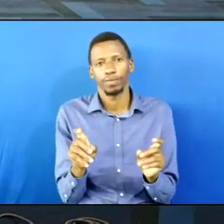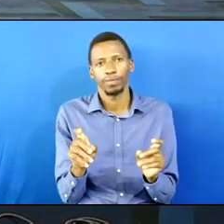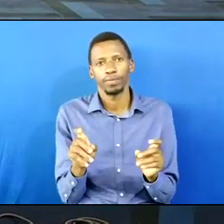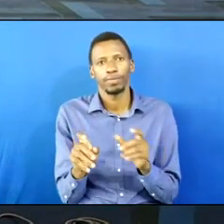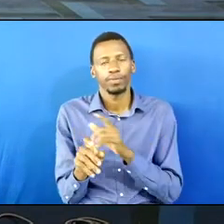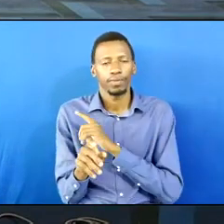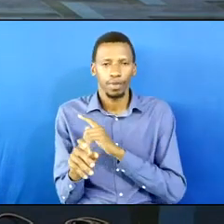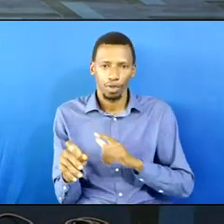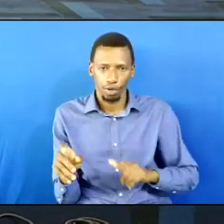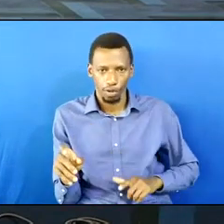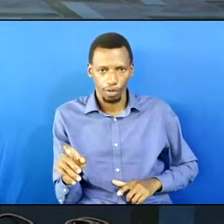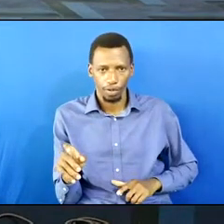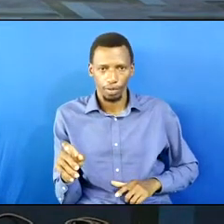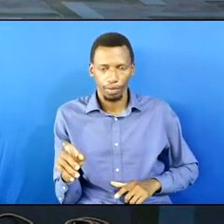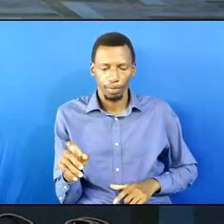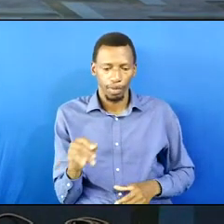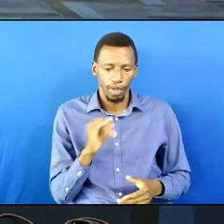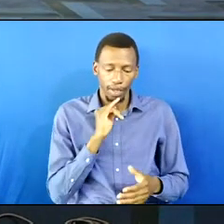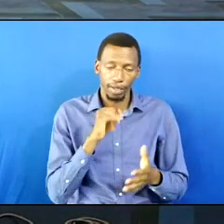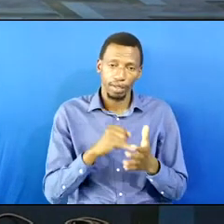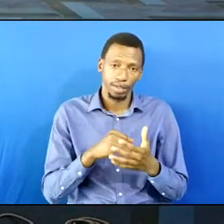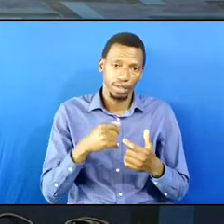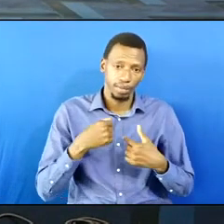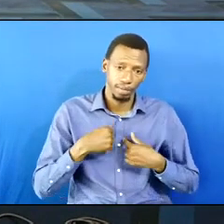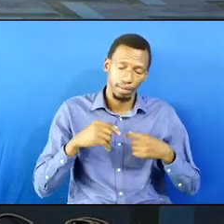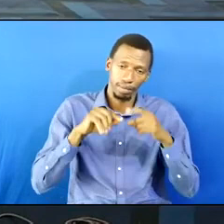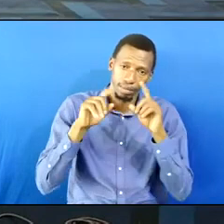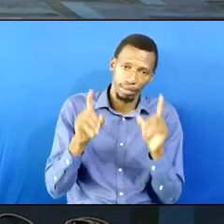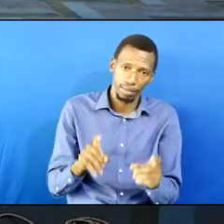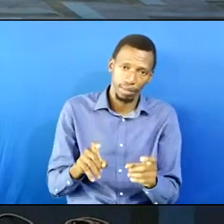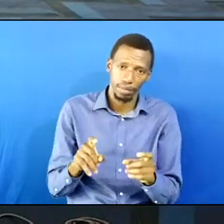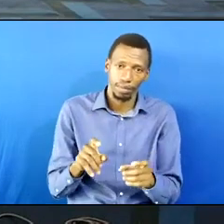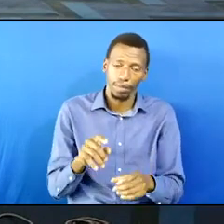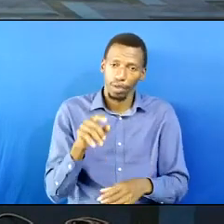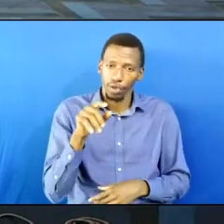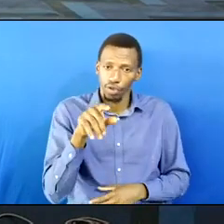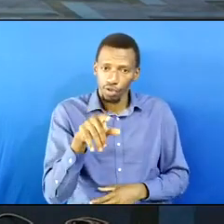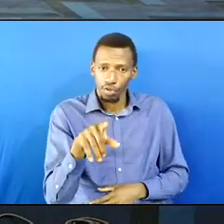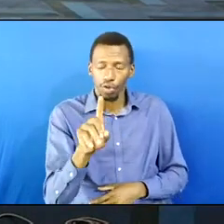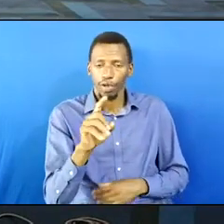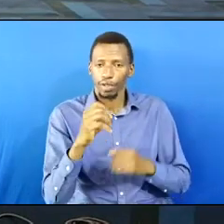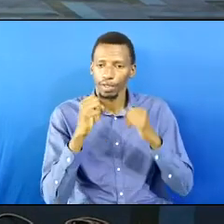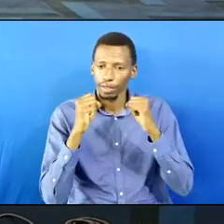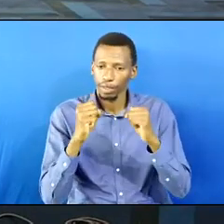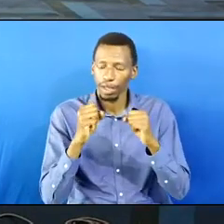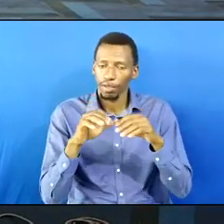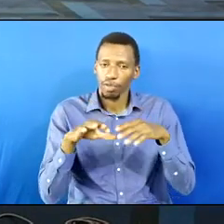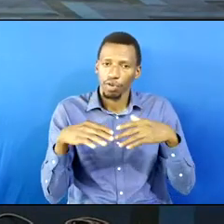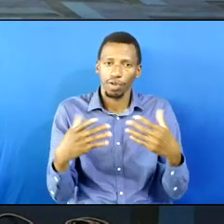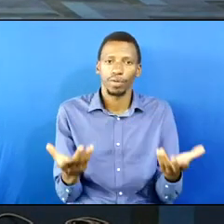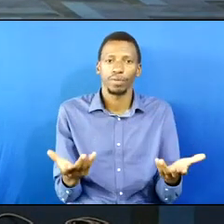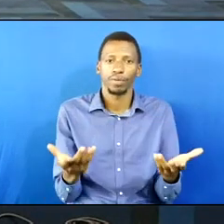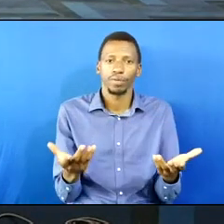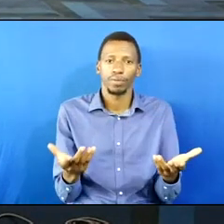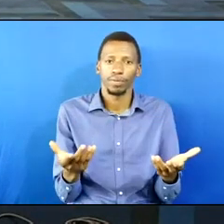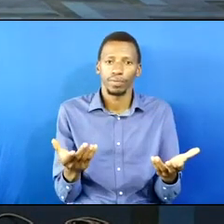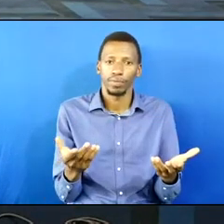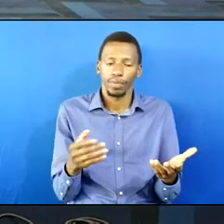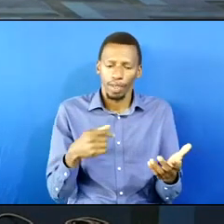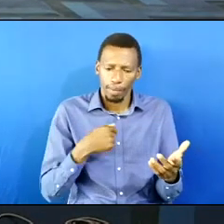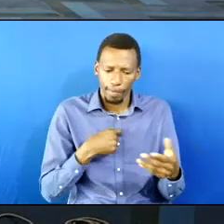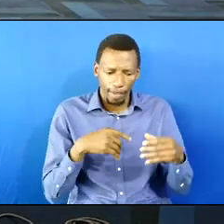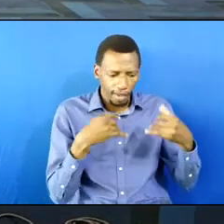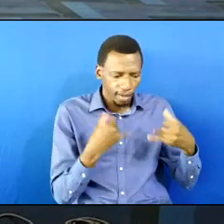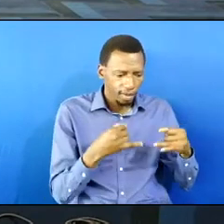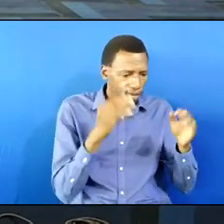Lord, is it I? Is it you who is trying to hide from the Lord, your God? Is it me who is trying to